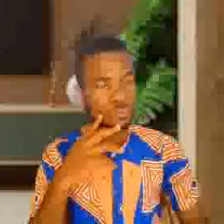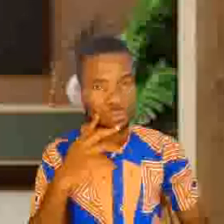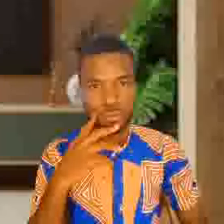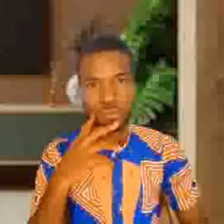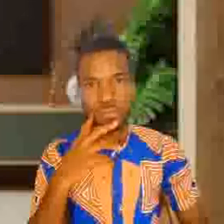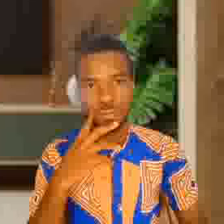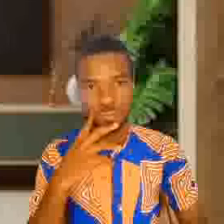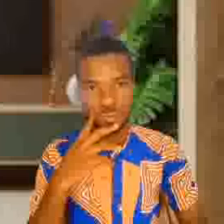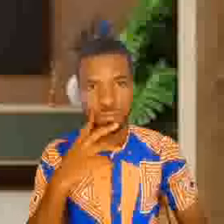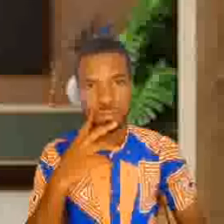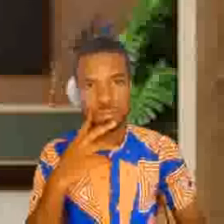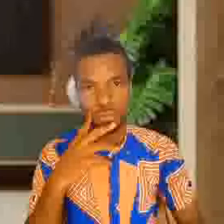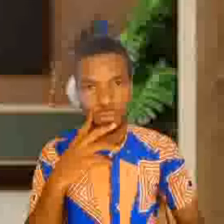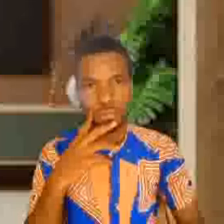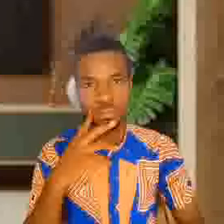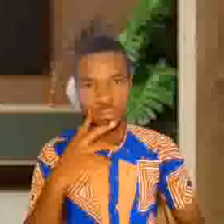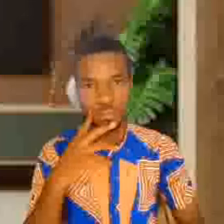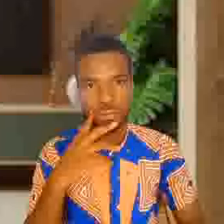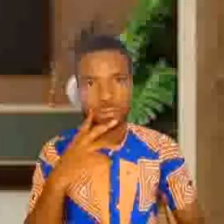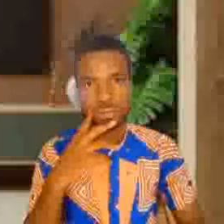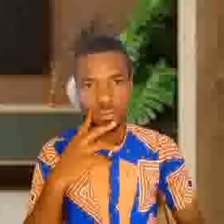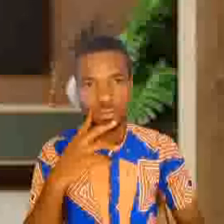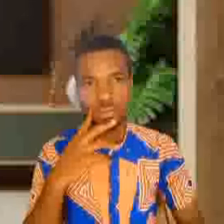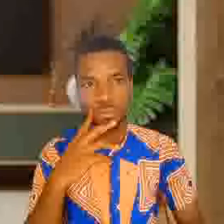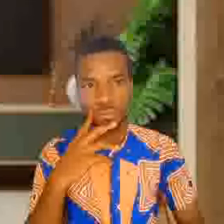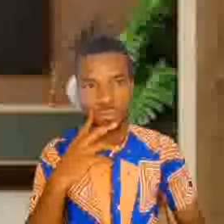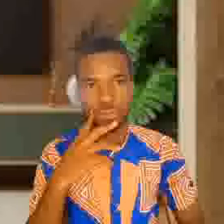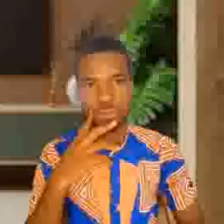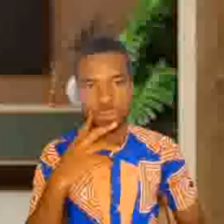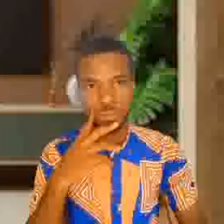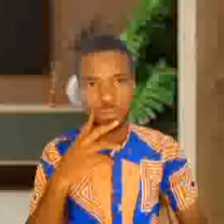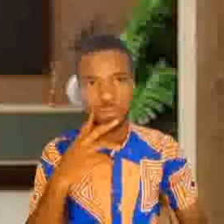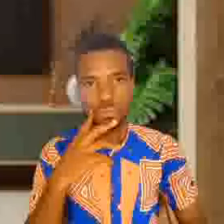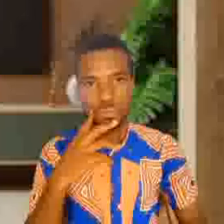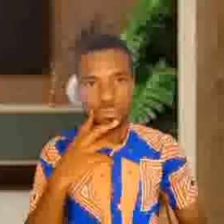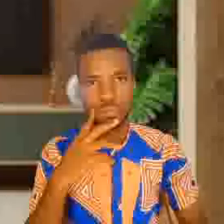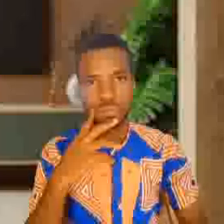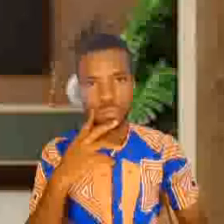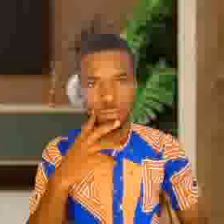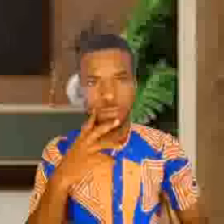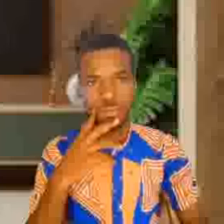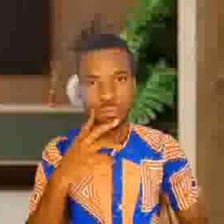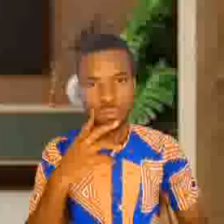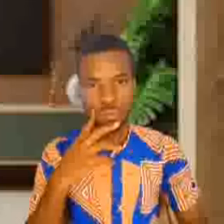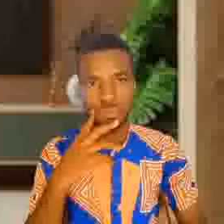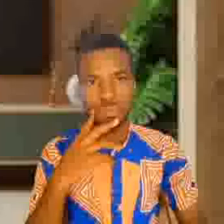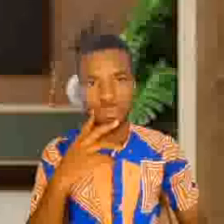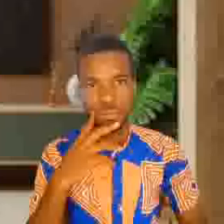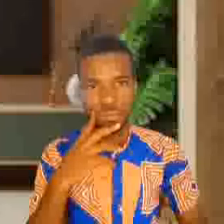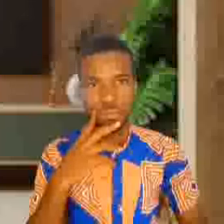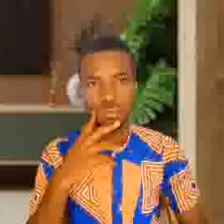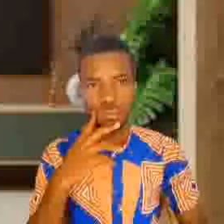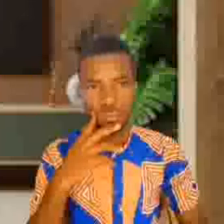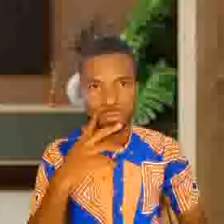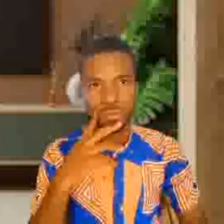God seemed not to be responding. So in order not to allow Satan succeed with his mind bending, God said, I